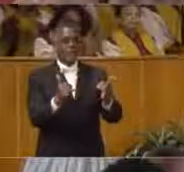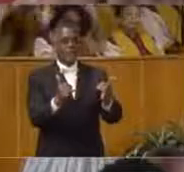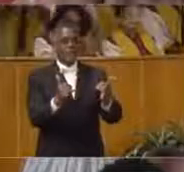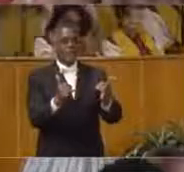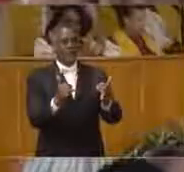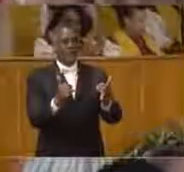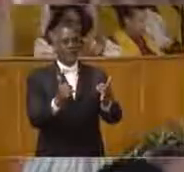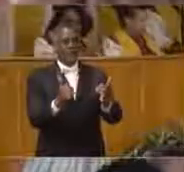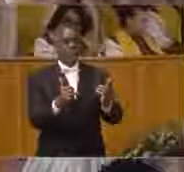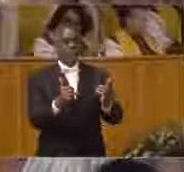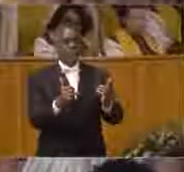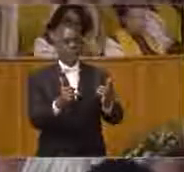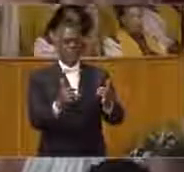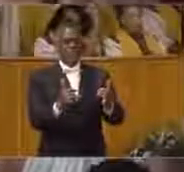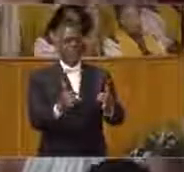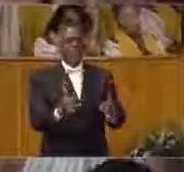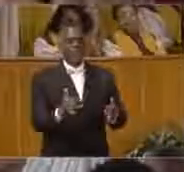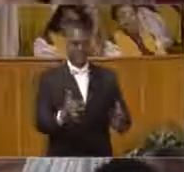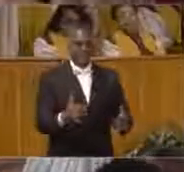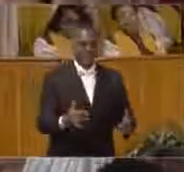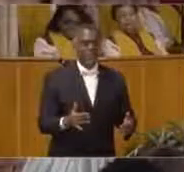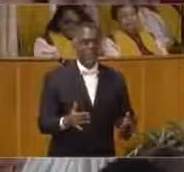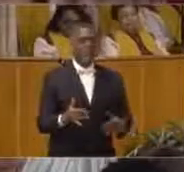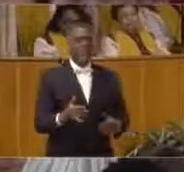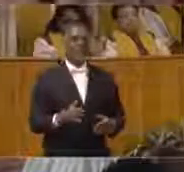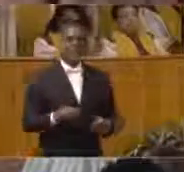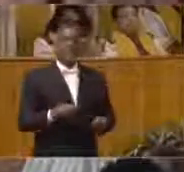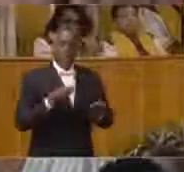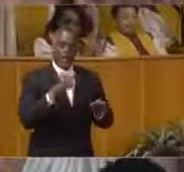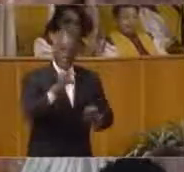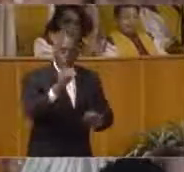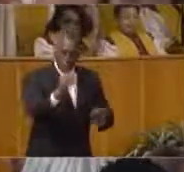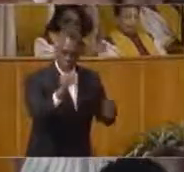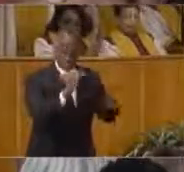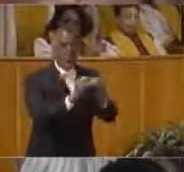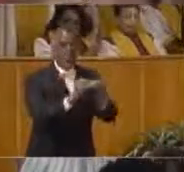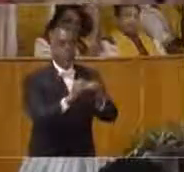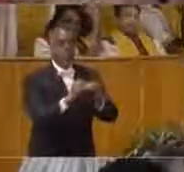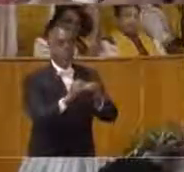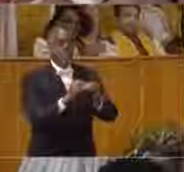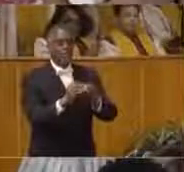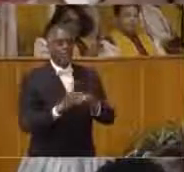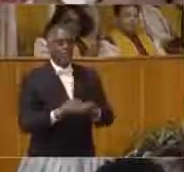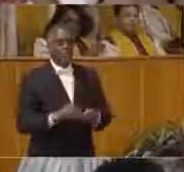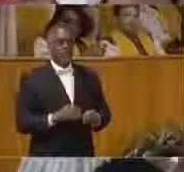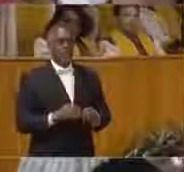What are you going to do? If you're not, I'll give you 50 more. All right?